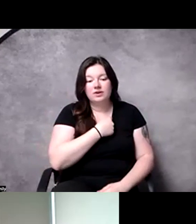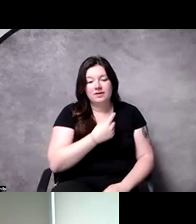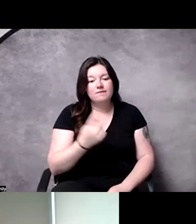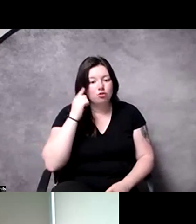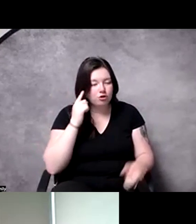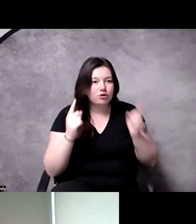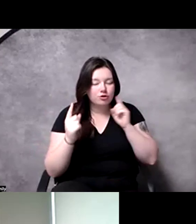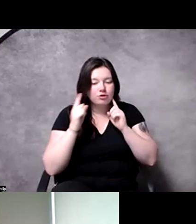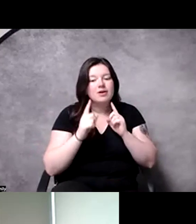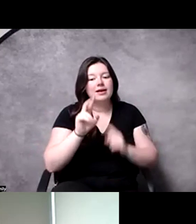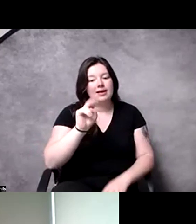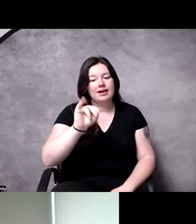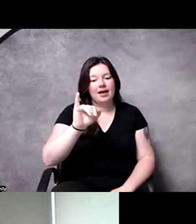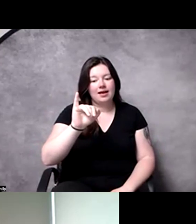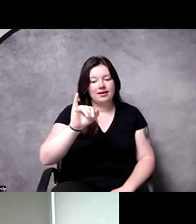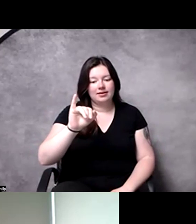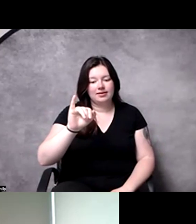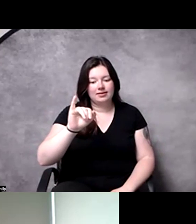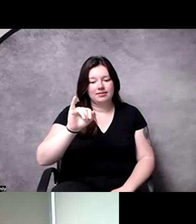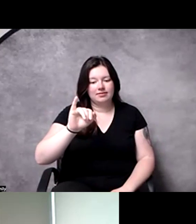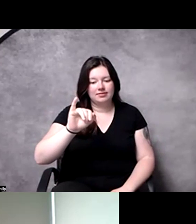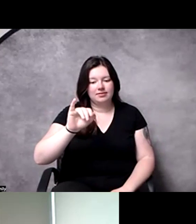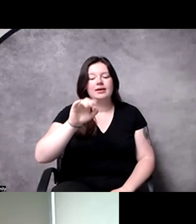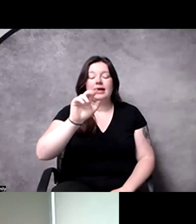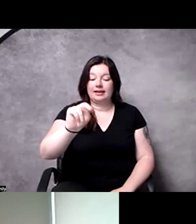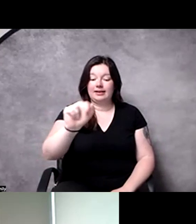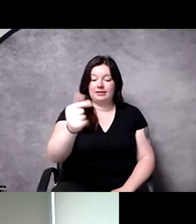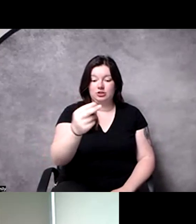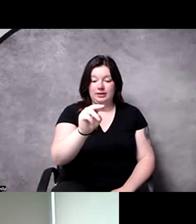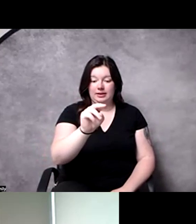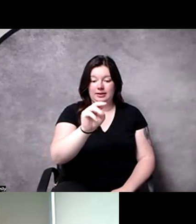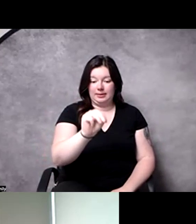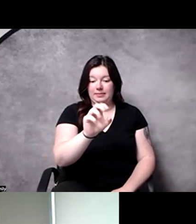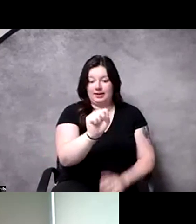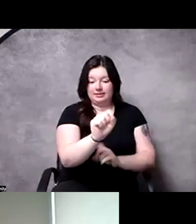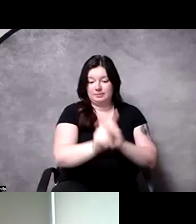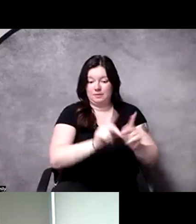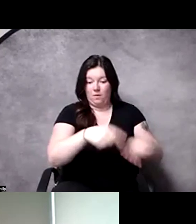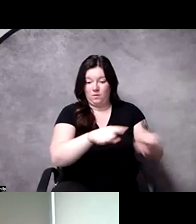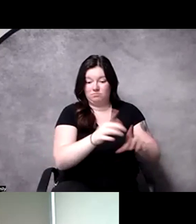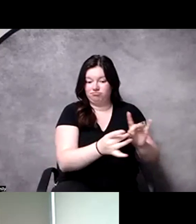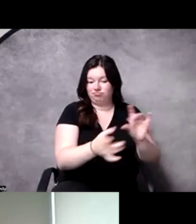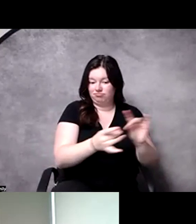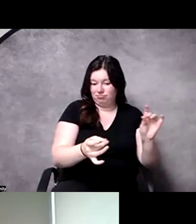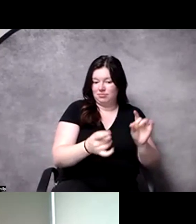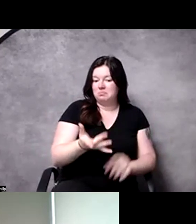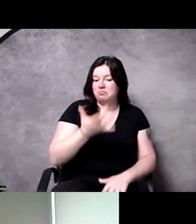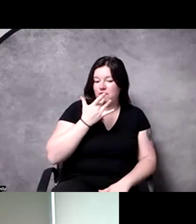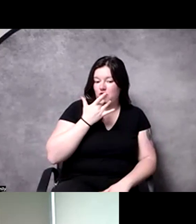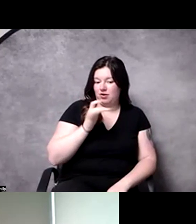people specifically say that they would like to keep that funding rate for SURE grants at least